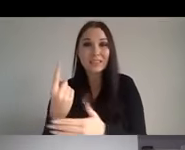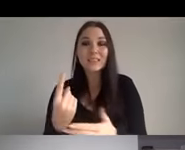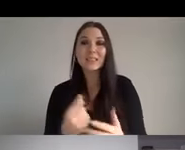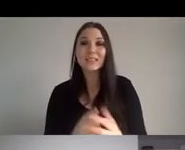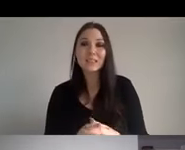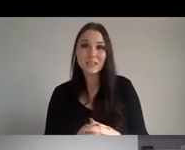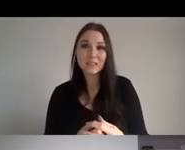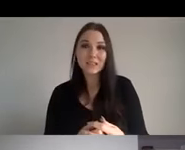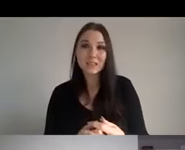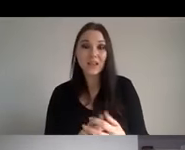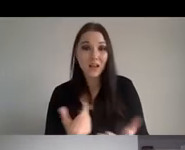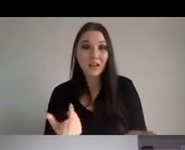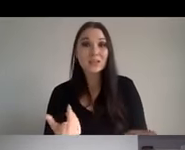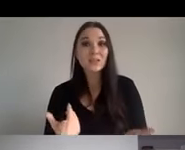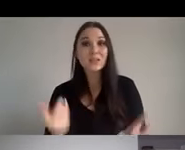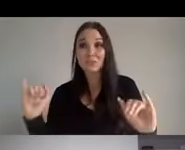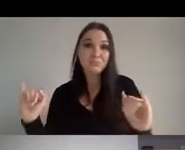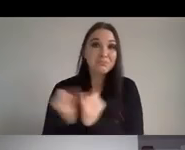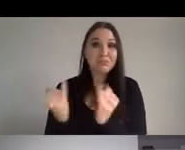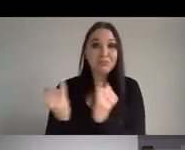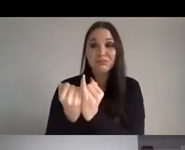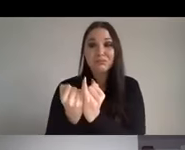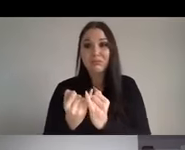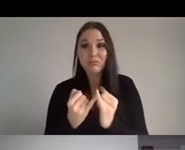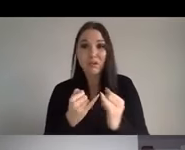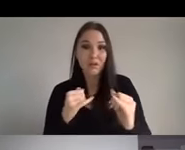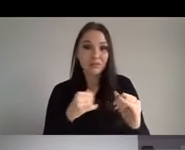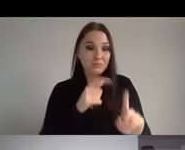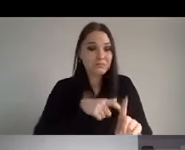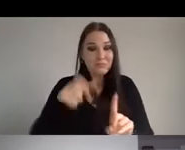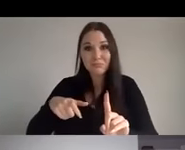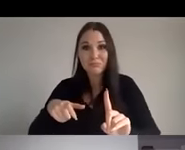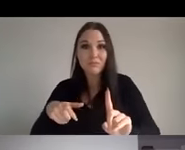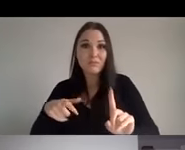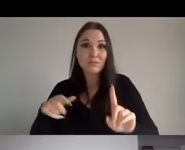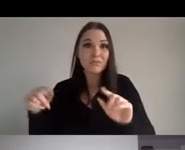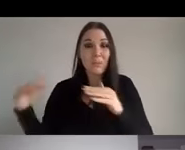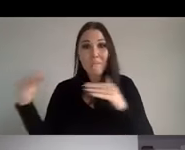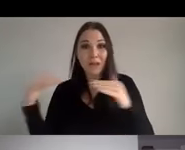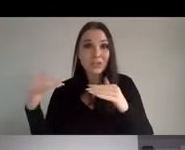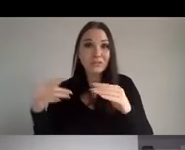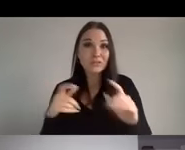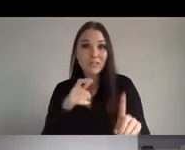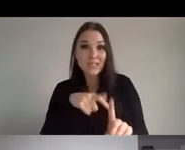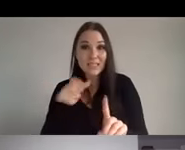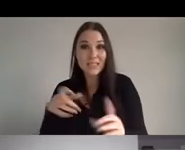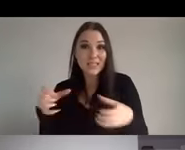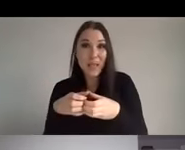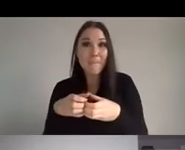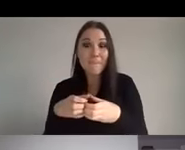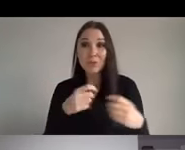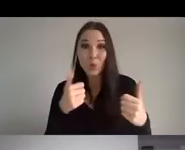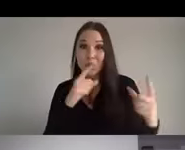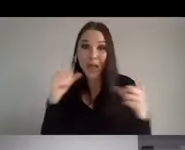And yeah, the readiness of such a system, you can go to just like any tech market and